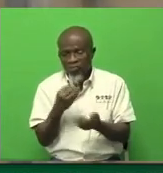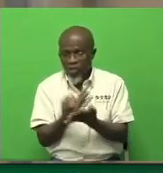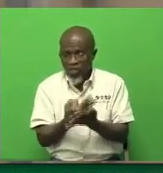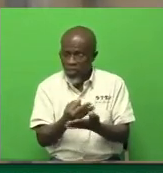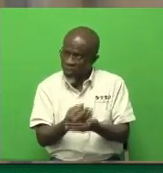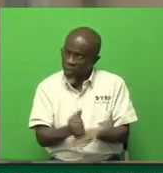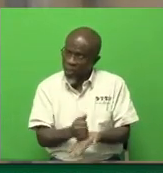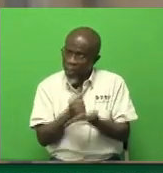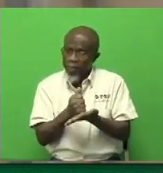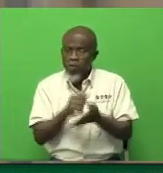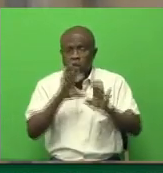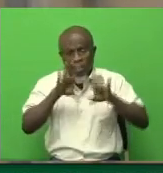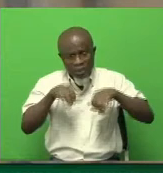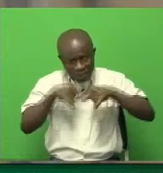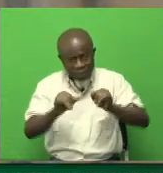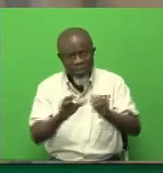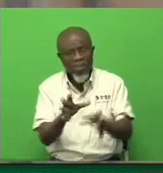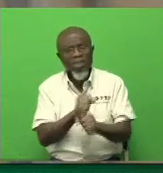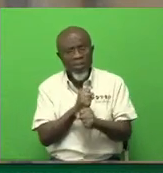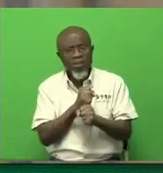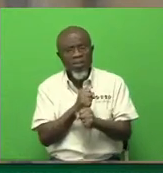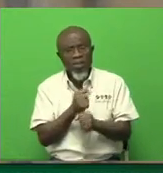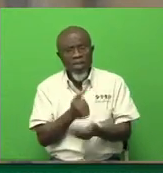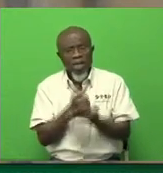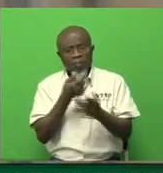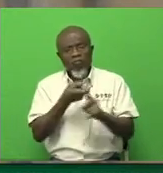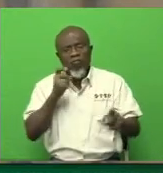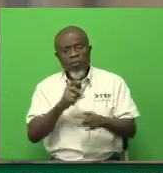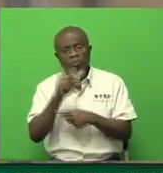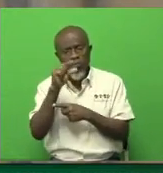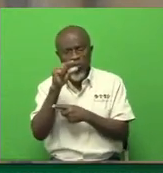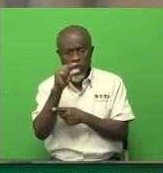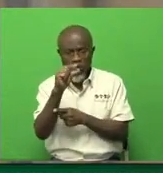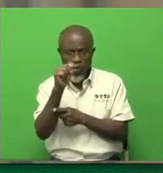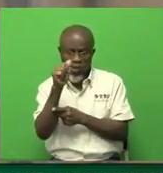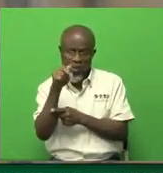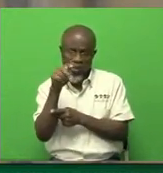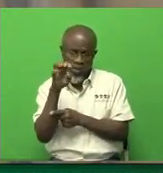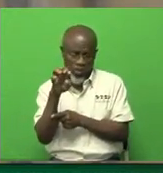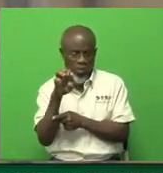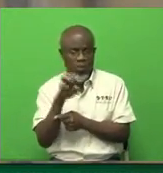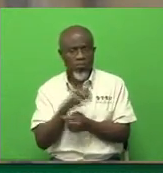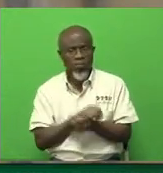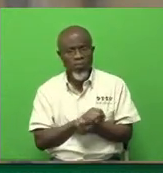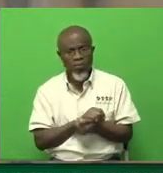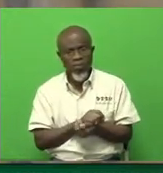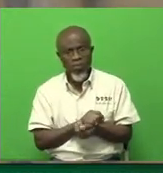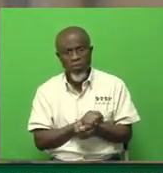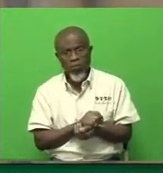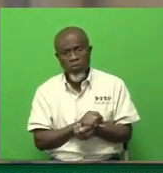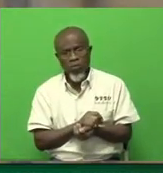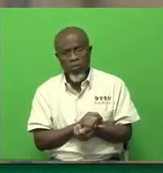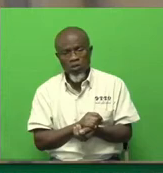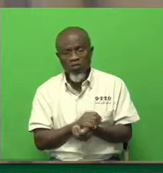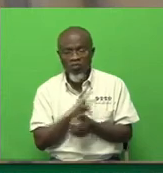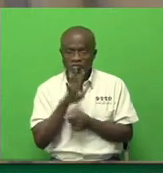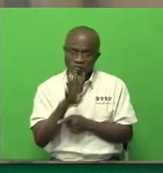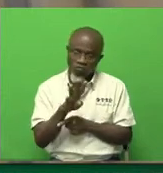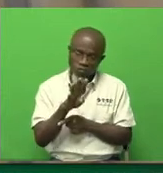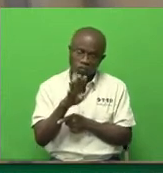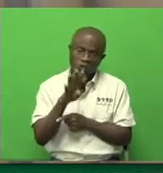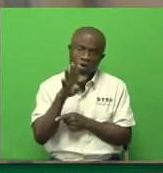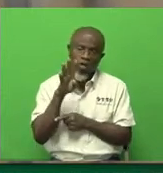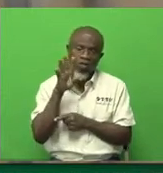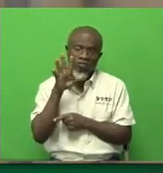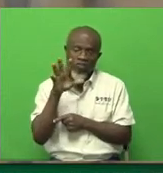100 tuition covered through gate for a bachelor's degree or equivalent up to 450 million